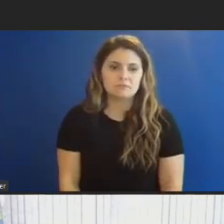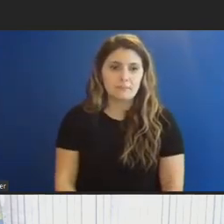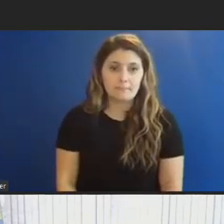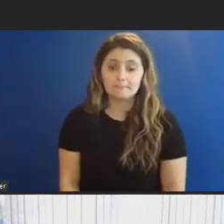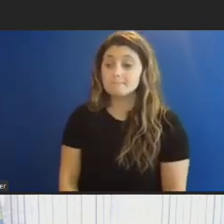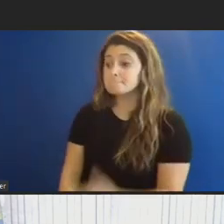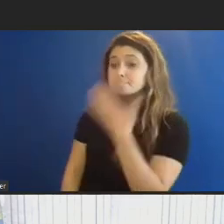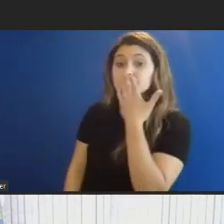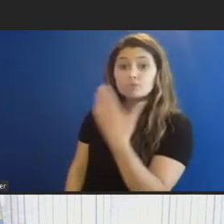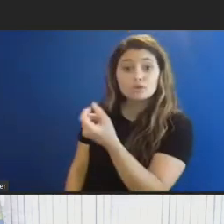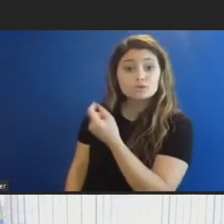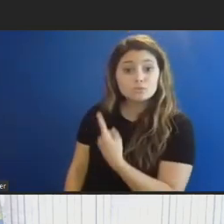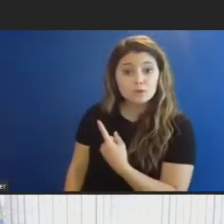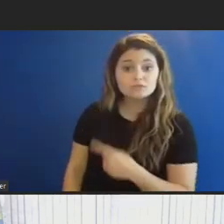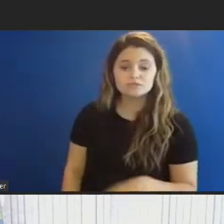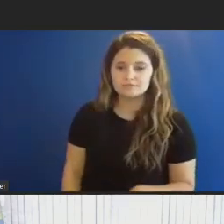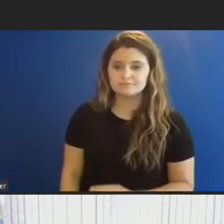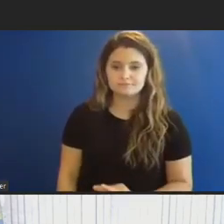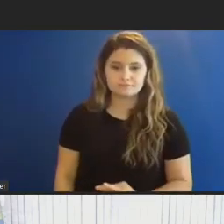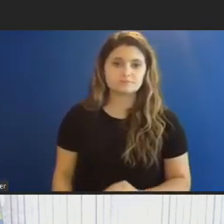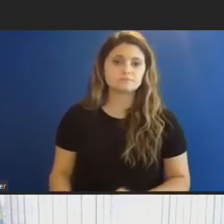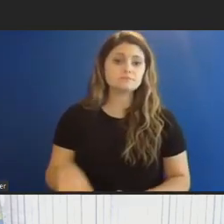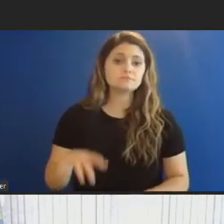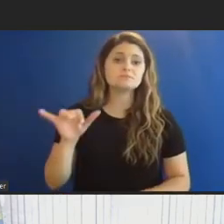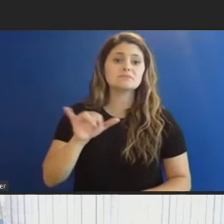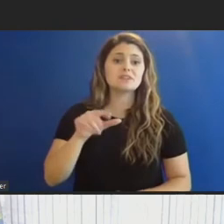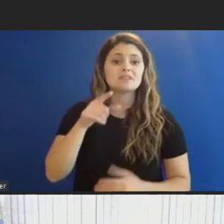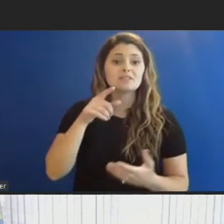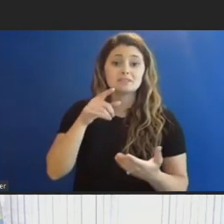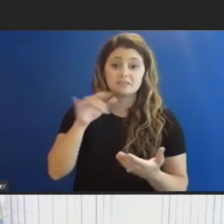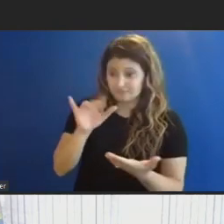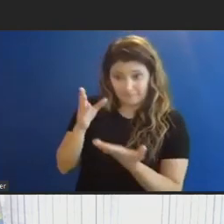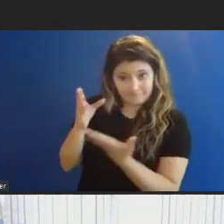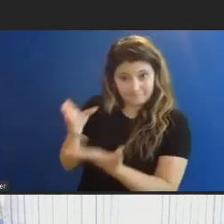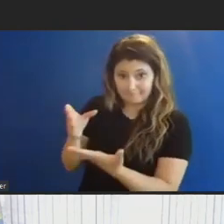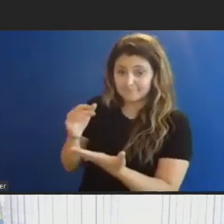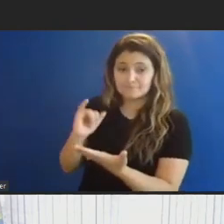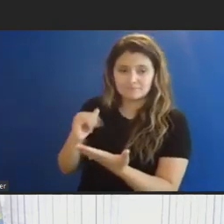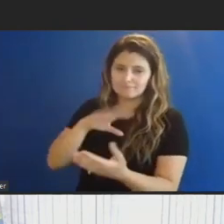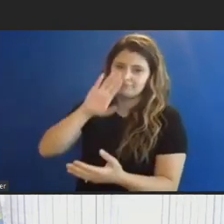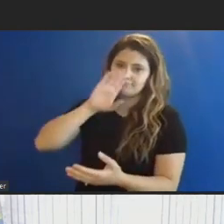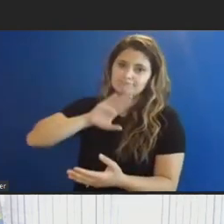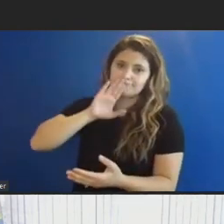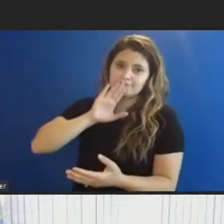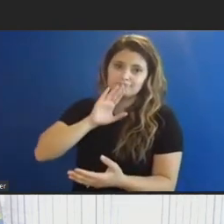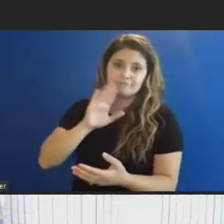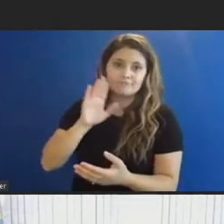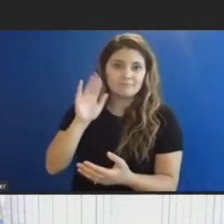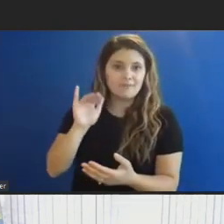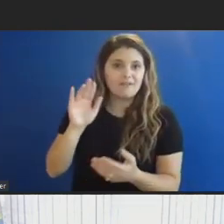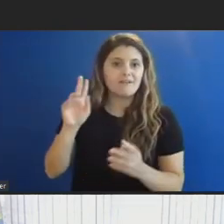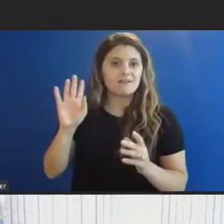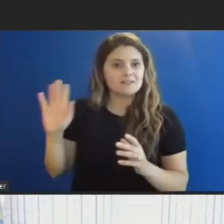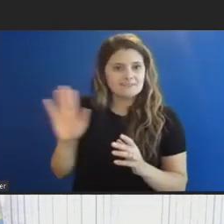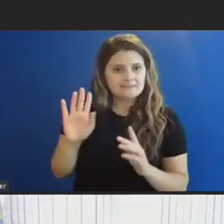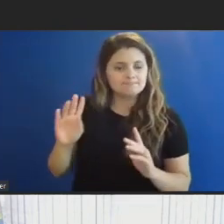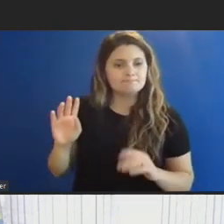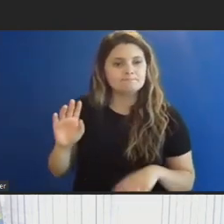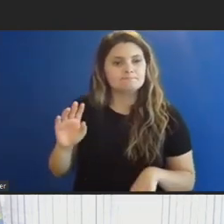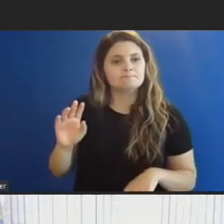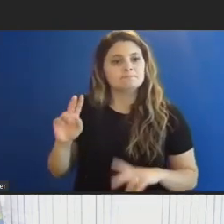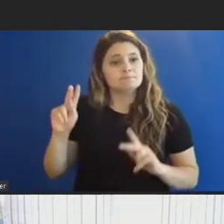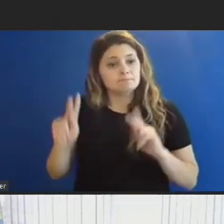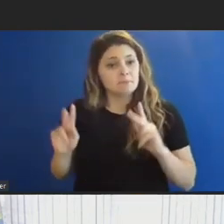Well, it's a good question, Olga. And like you, I get frustrated by people's,